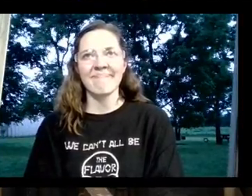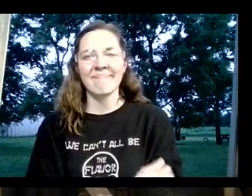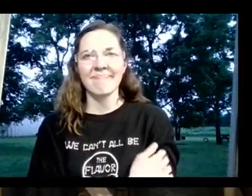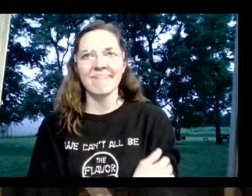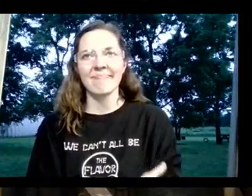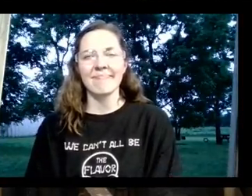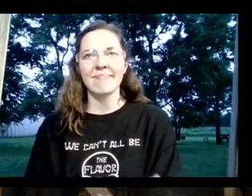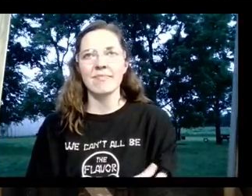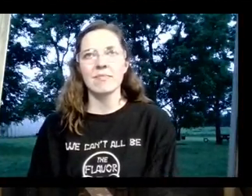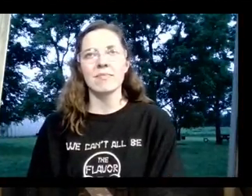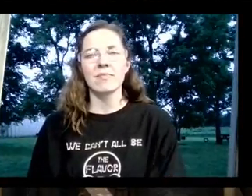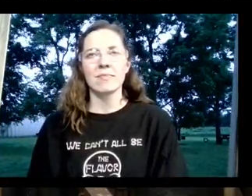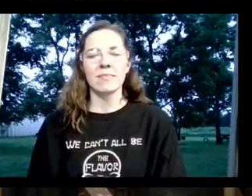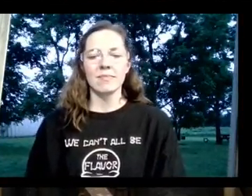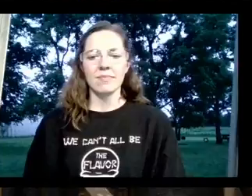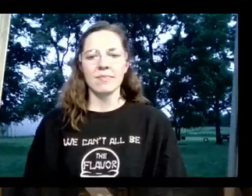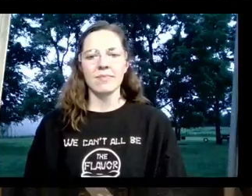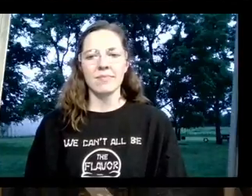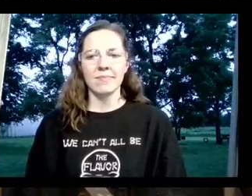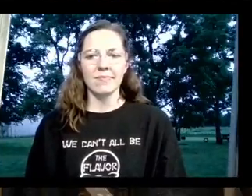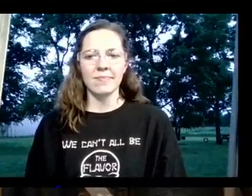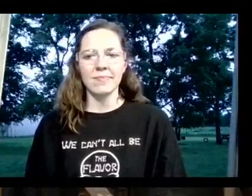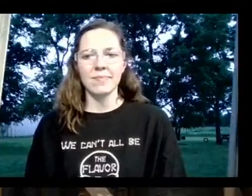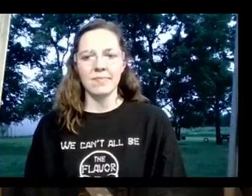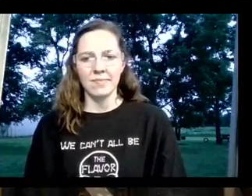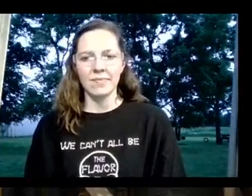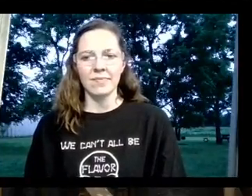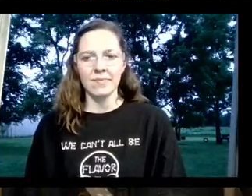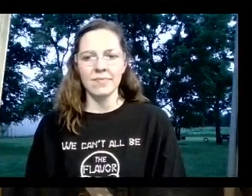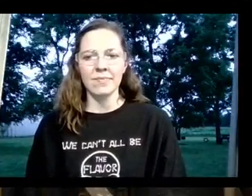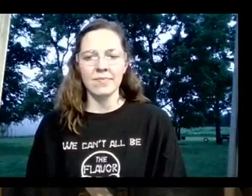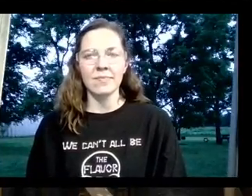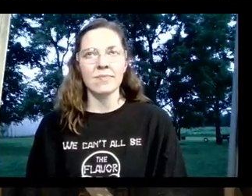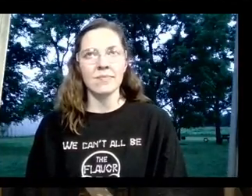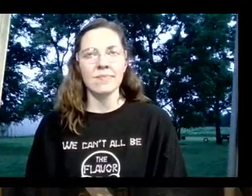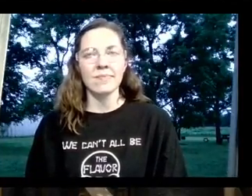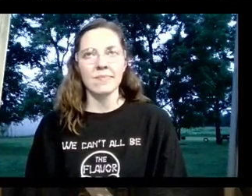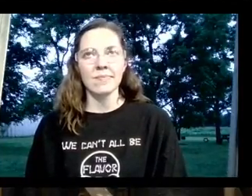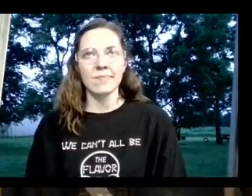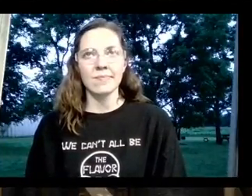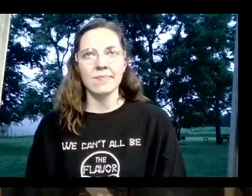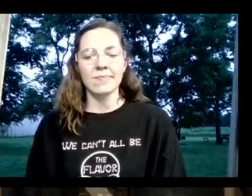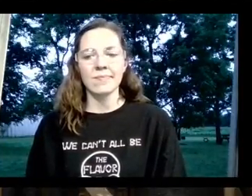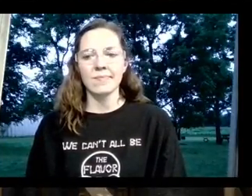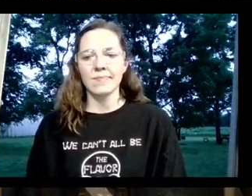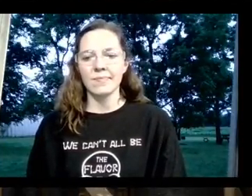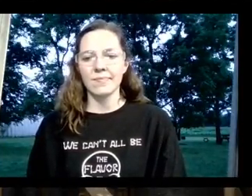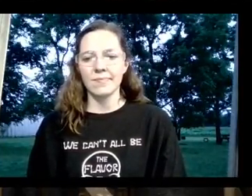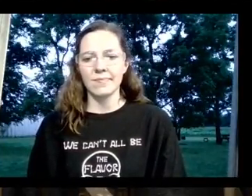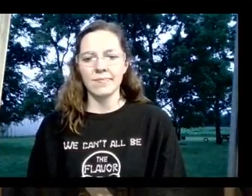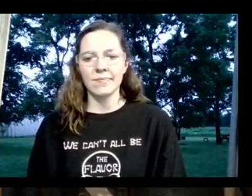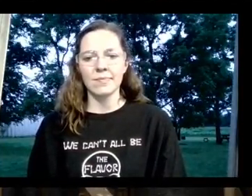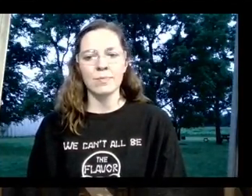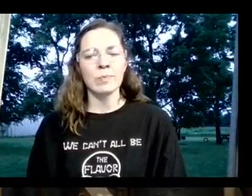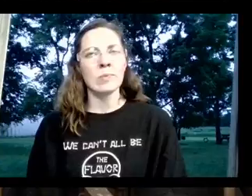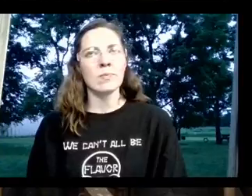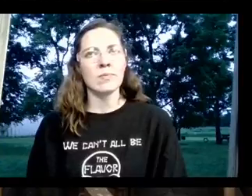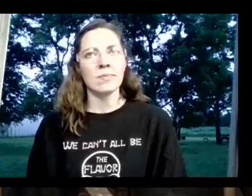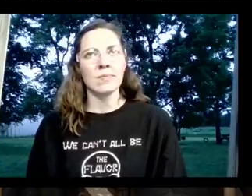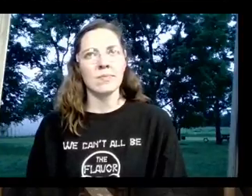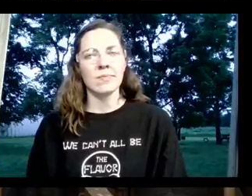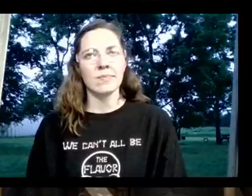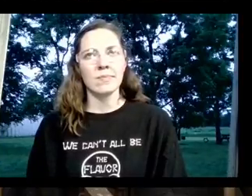work comparatively to other copper products. But you can heat it up. Don't get it over a red heat